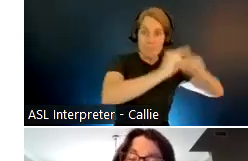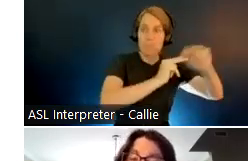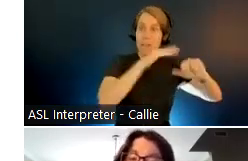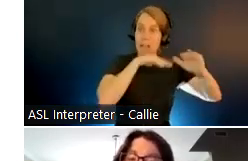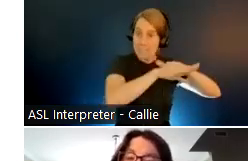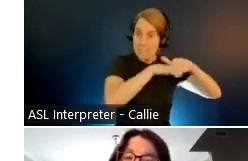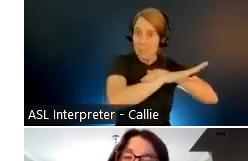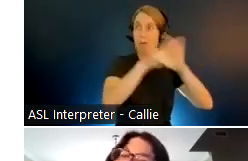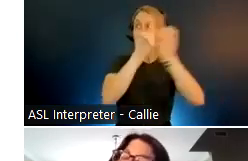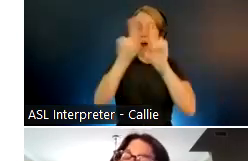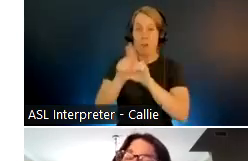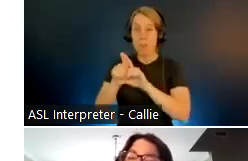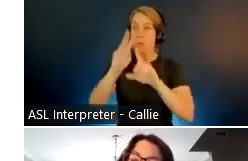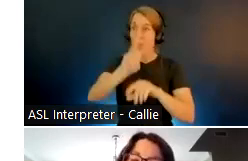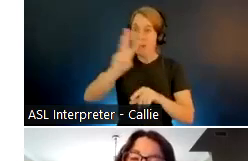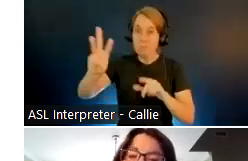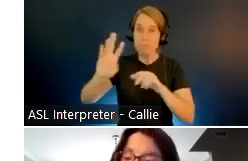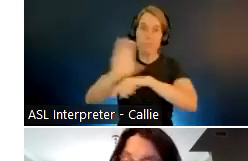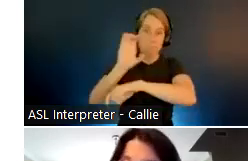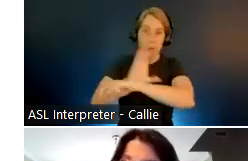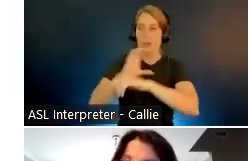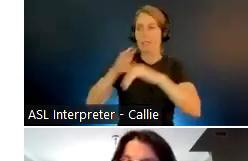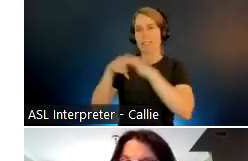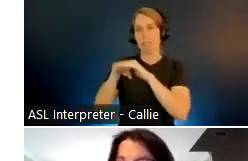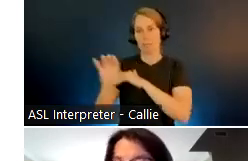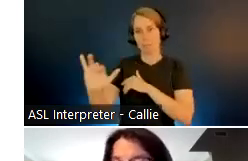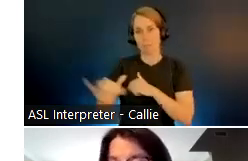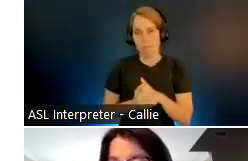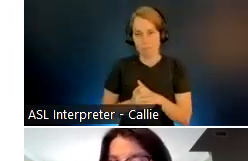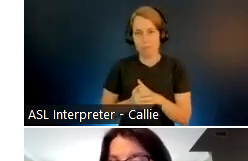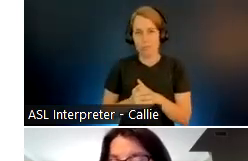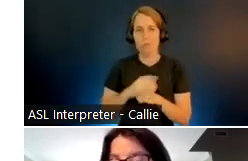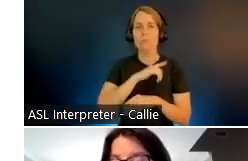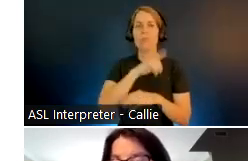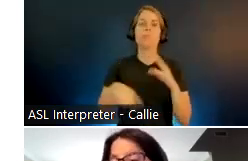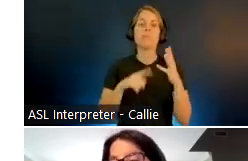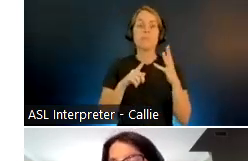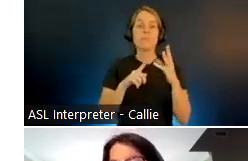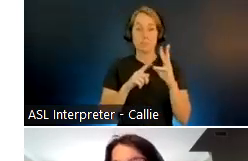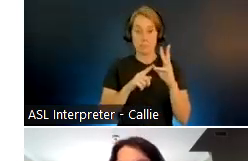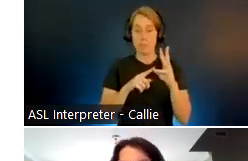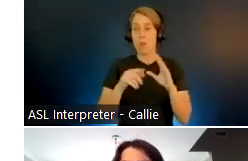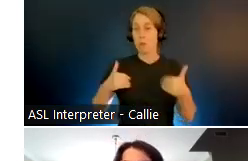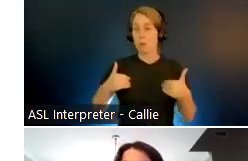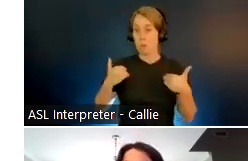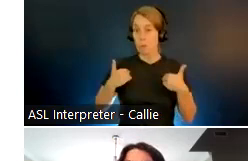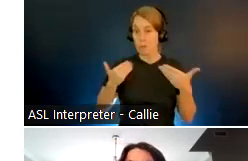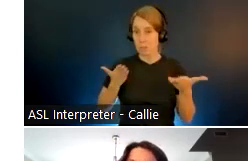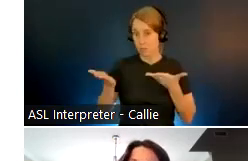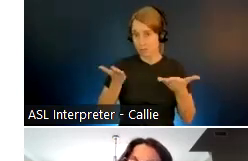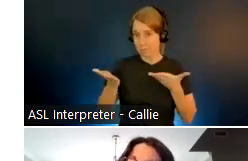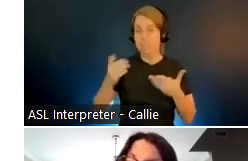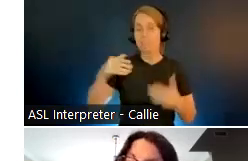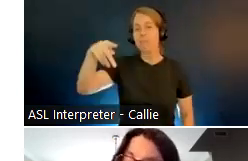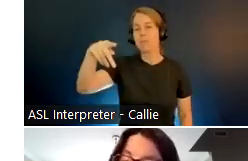Youth services. So a lot of that encompasses the pre-eds that Pete was talking about earlier. Able South Carolina, we